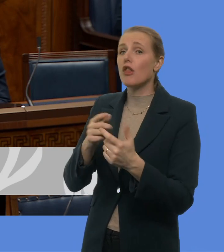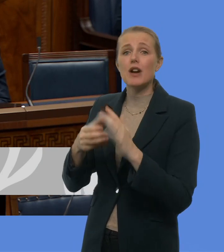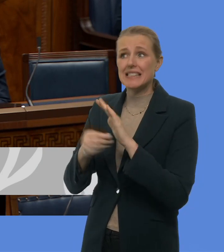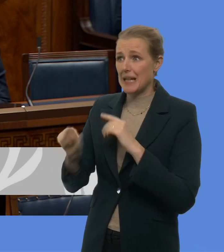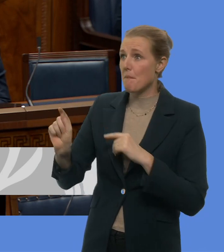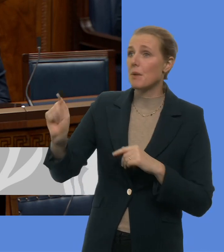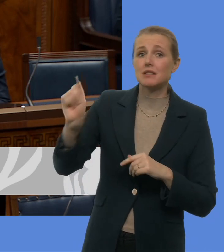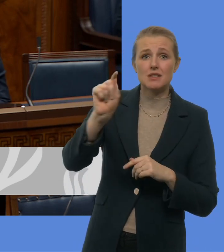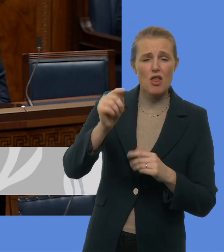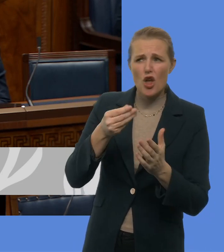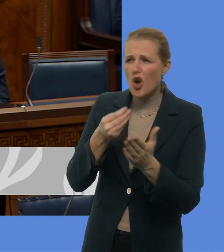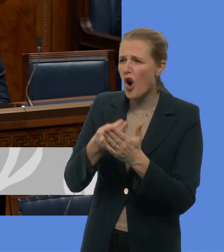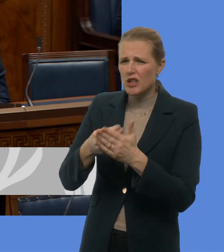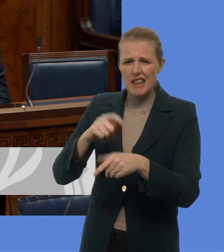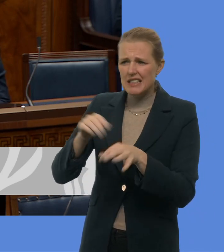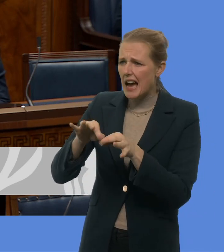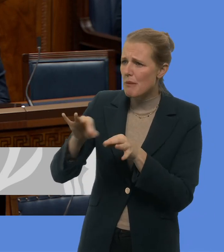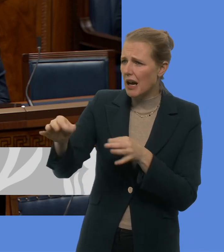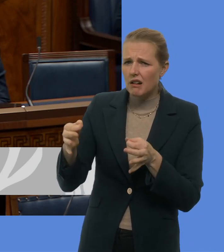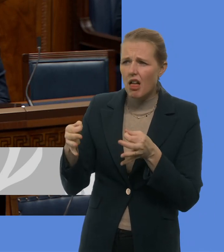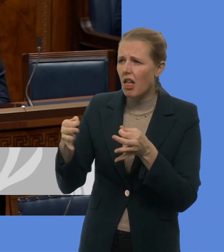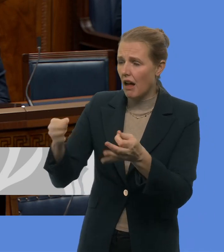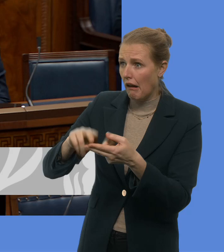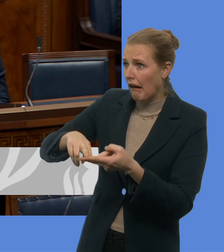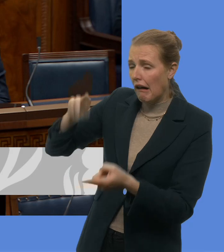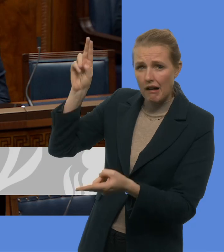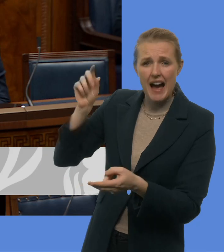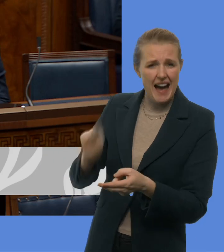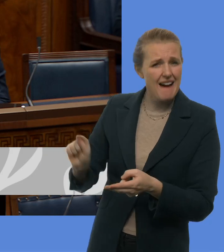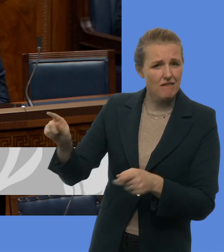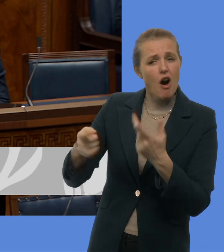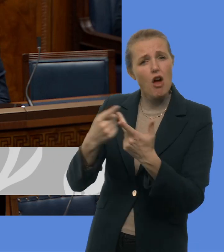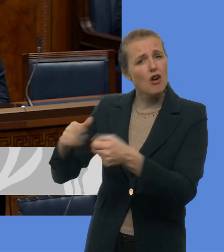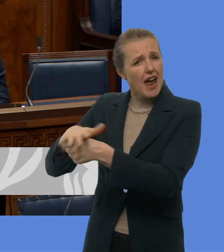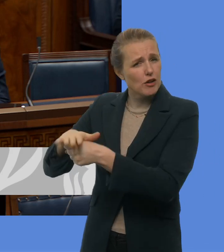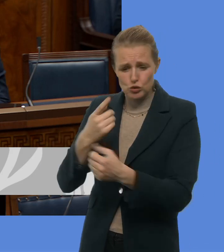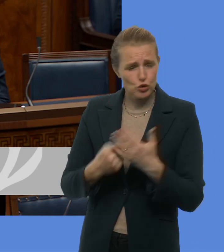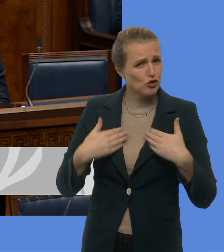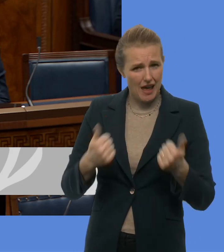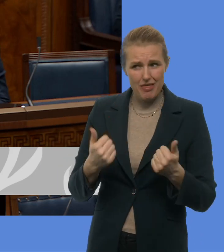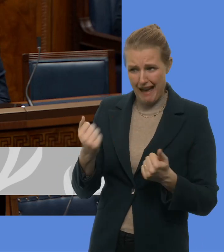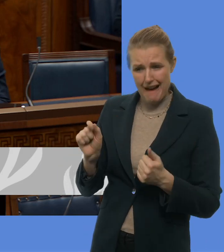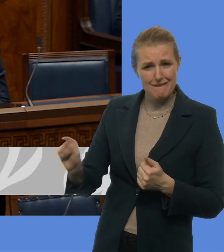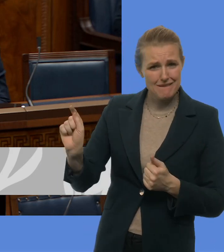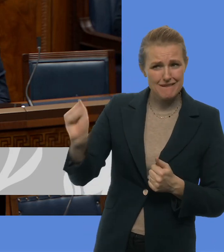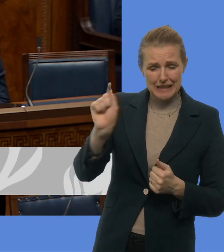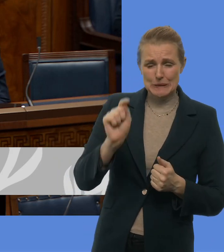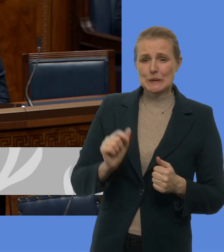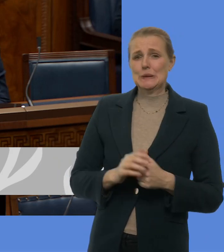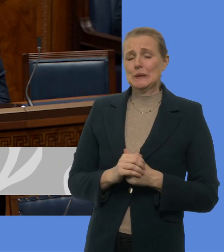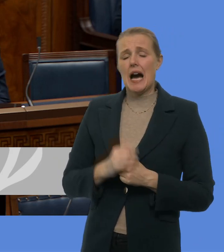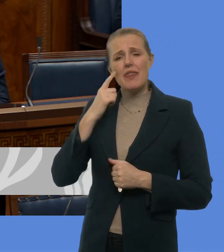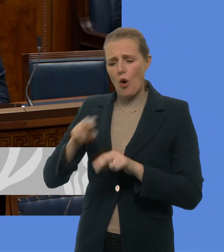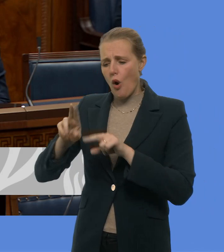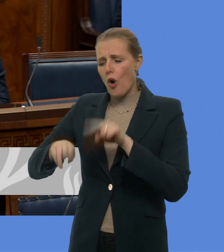the costs and the timelines are exceeded in quite stark manner. I think it was the Audit Office